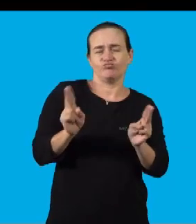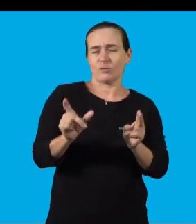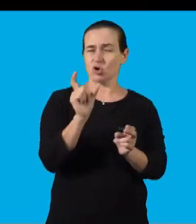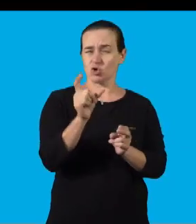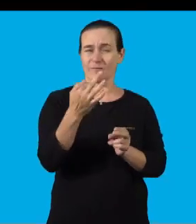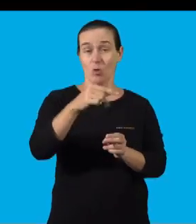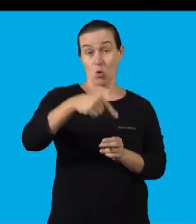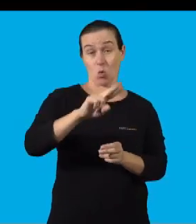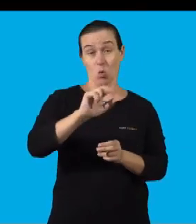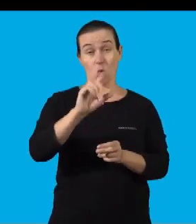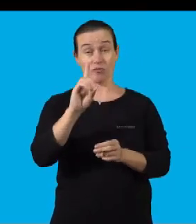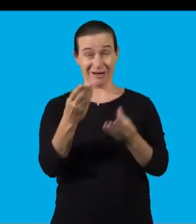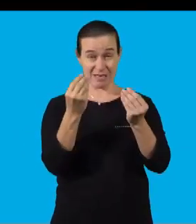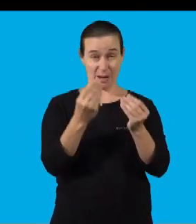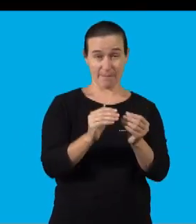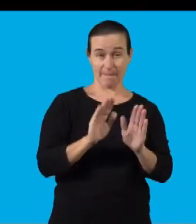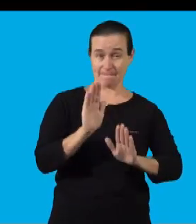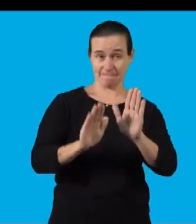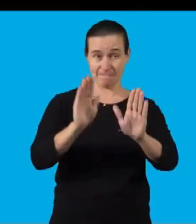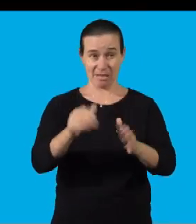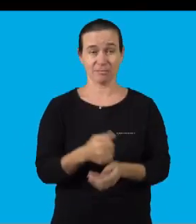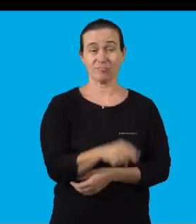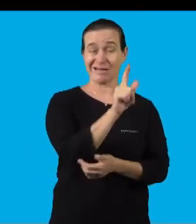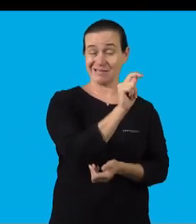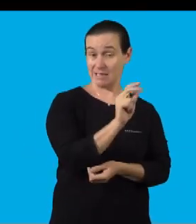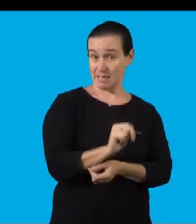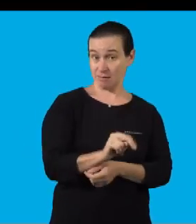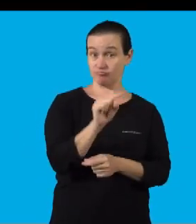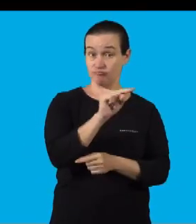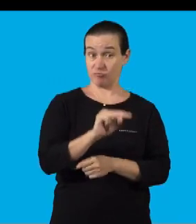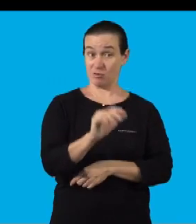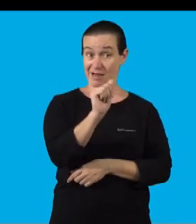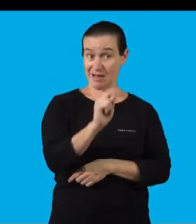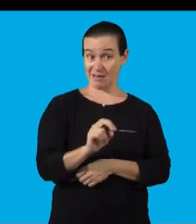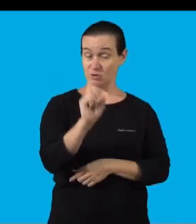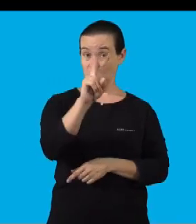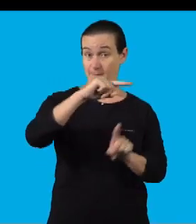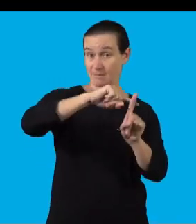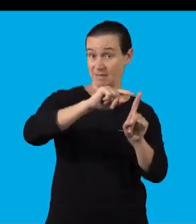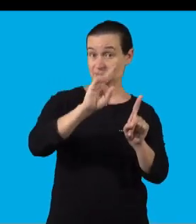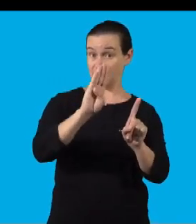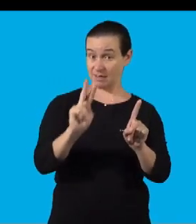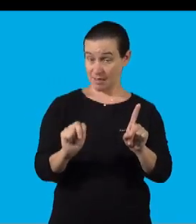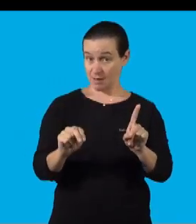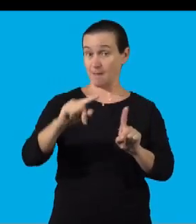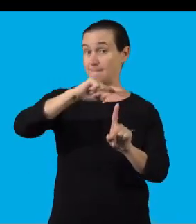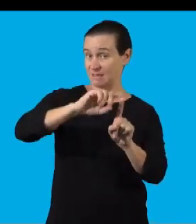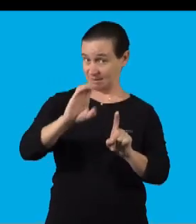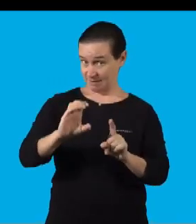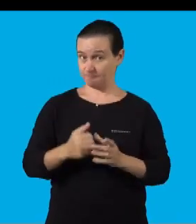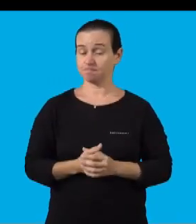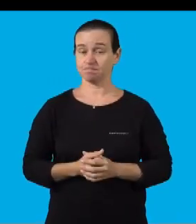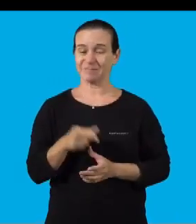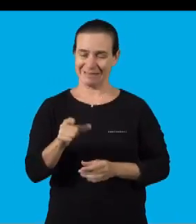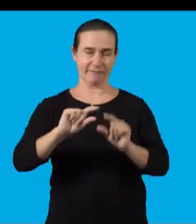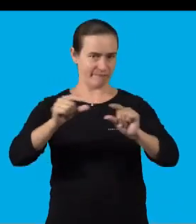general term of a quadratic number pattern is defined by Tn is equals to an squared plus